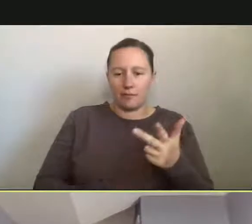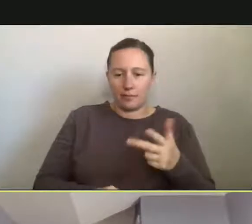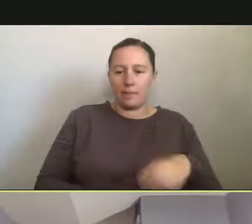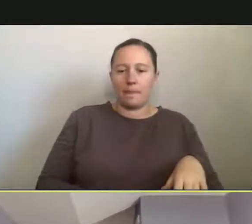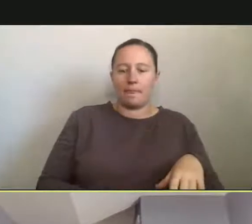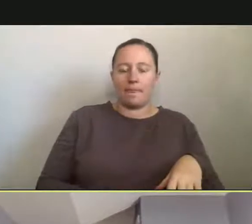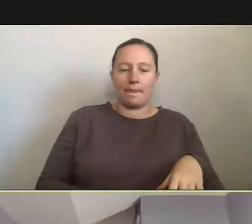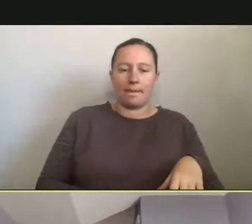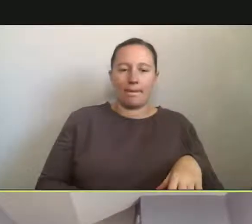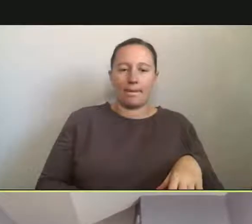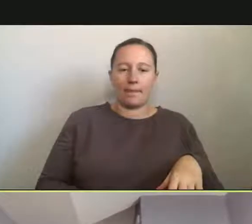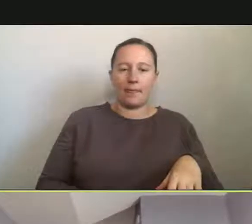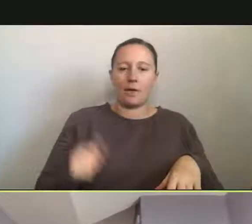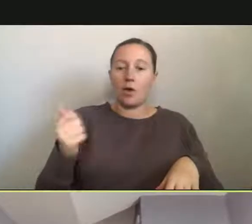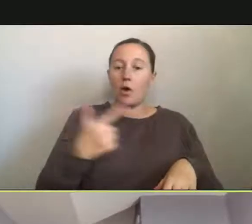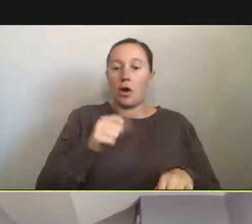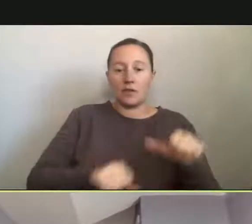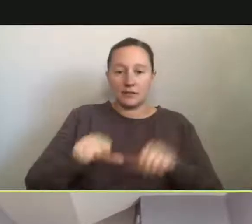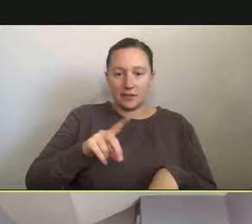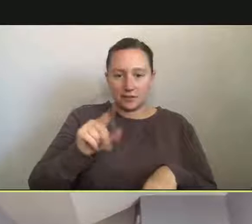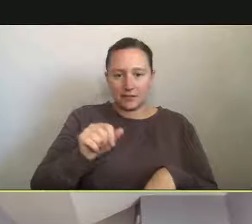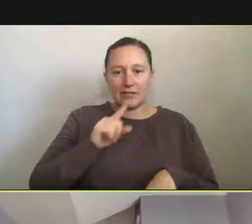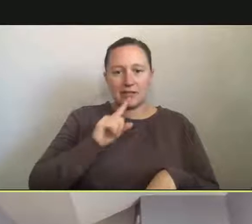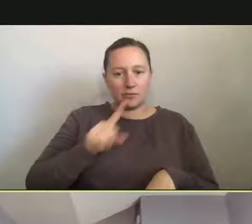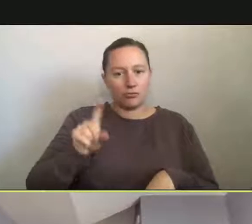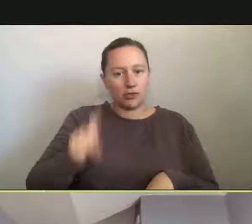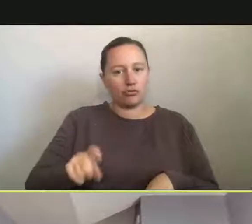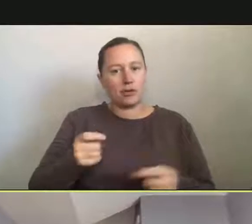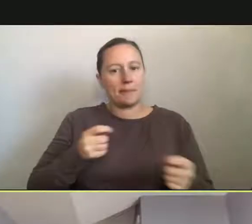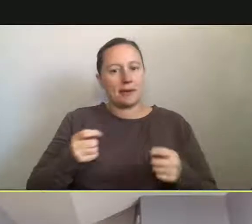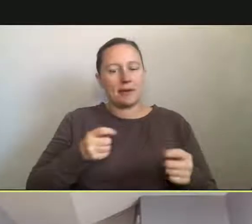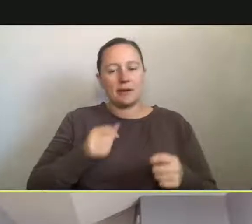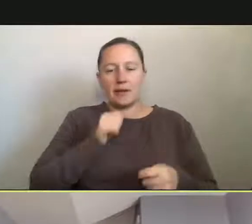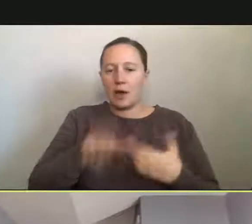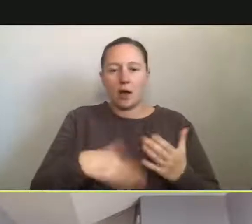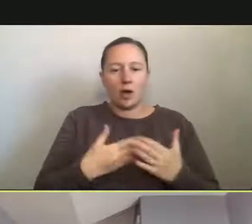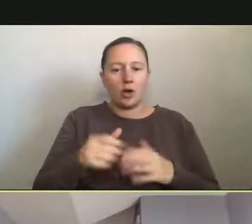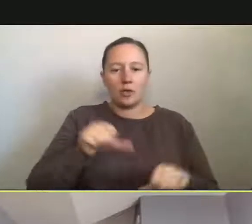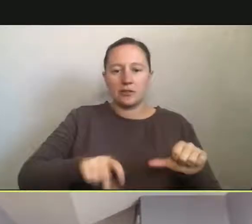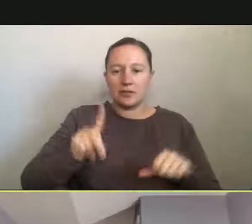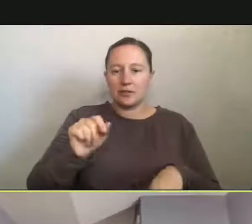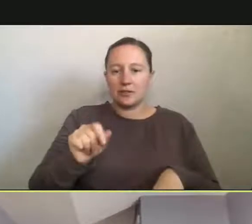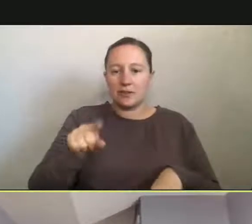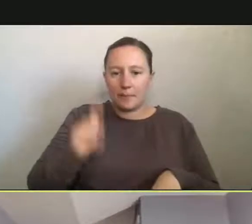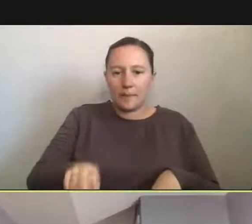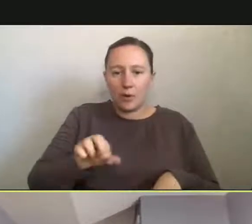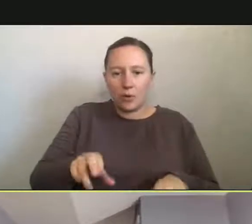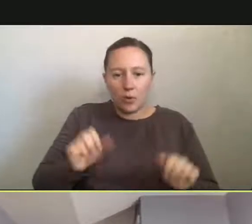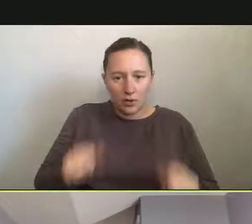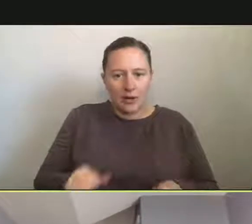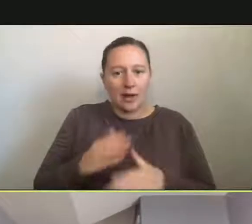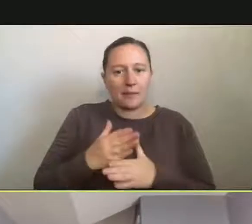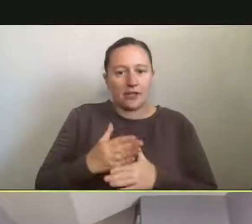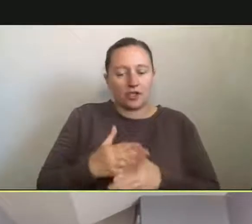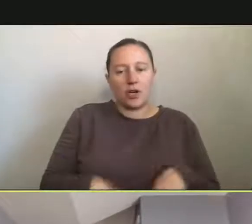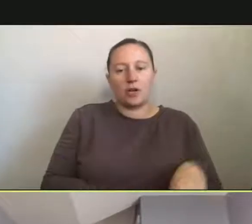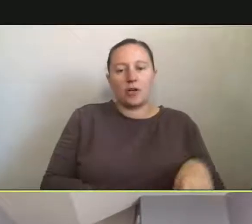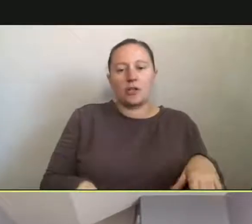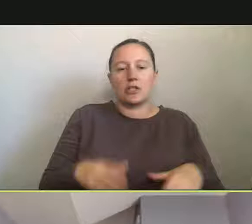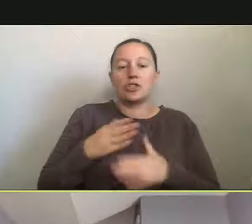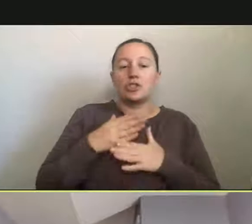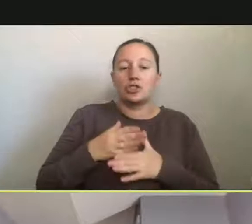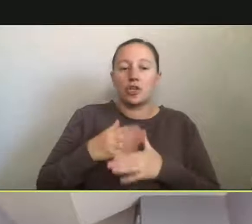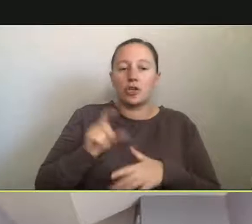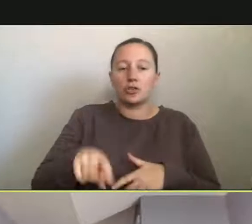So while all scientific data should be managed, not all scientific data must or can be shared. And sharing